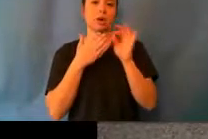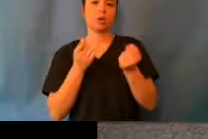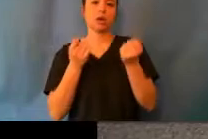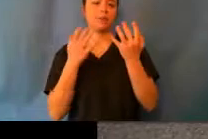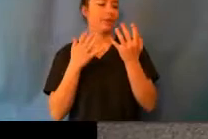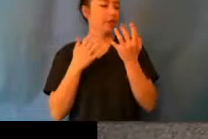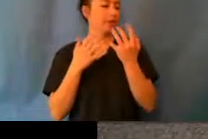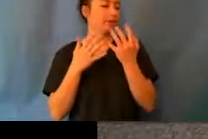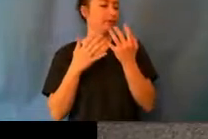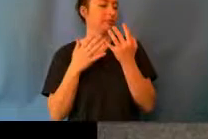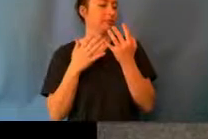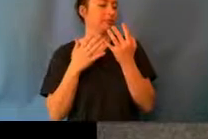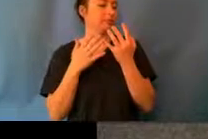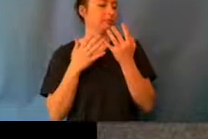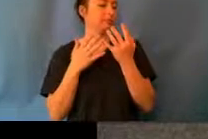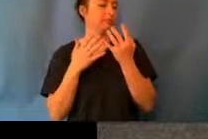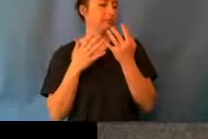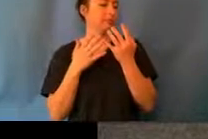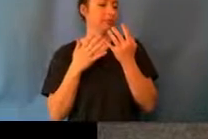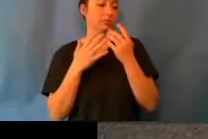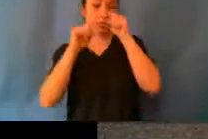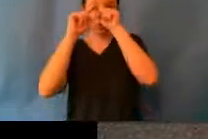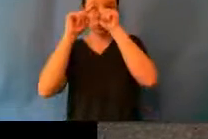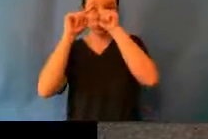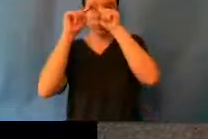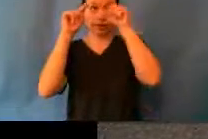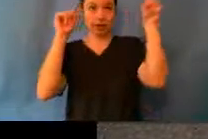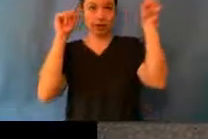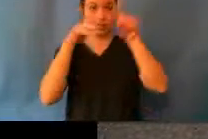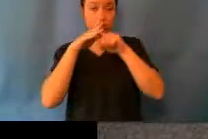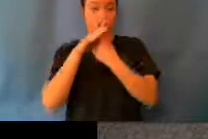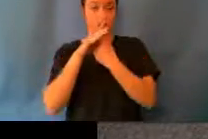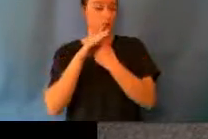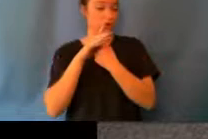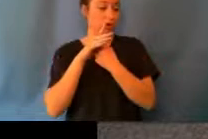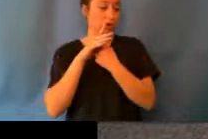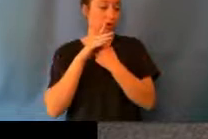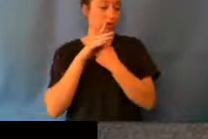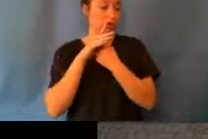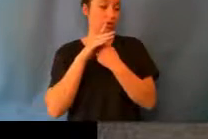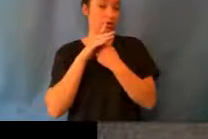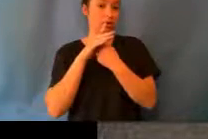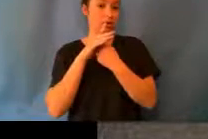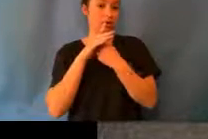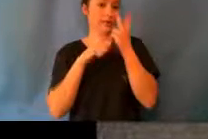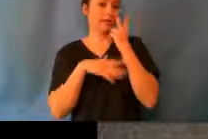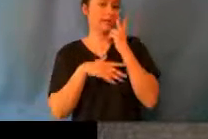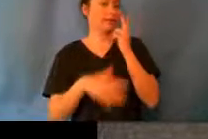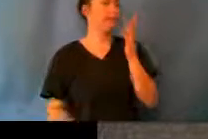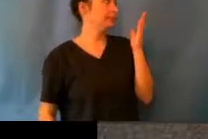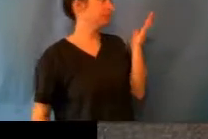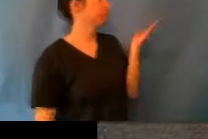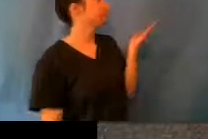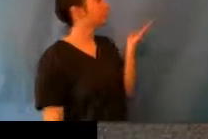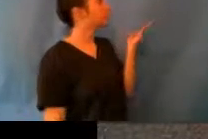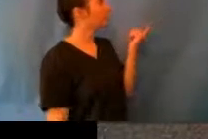we used. So the snowman, we drew a line to where he starts, and he stops at the bottom. So let's count how many